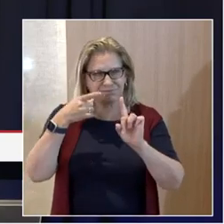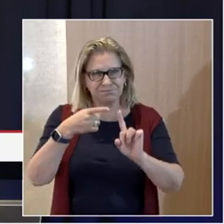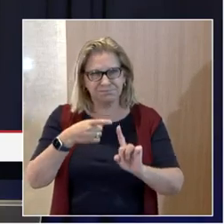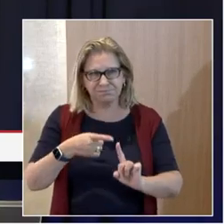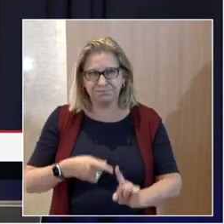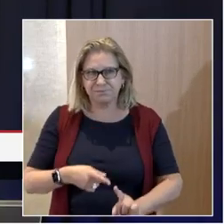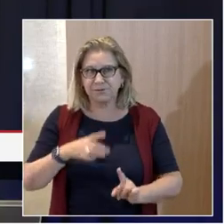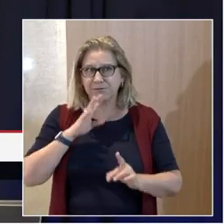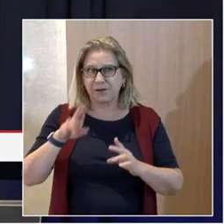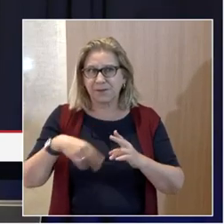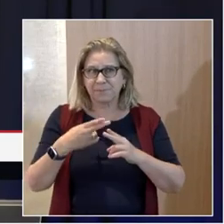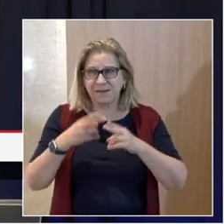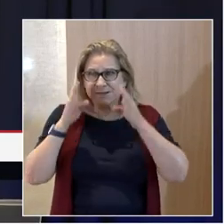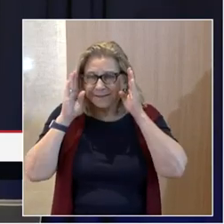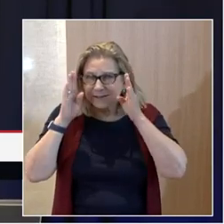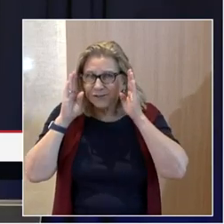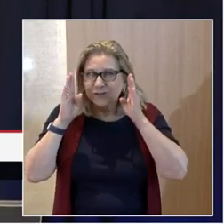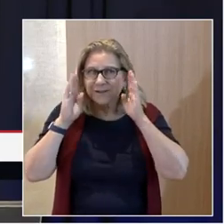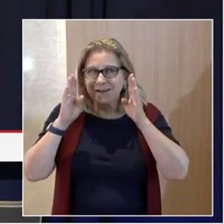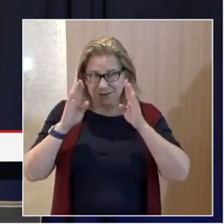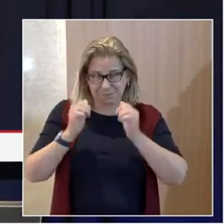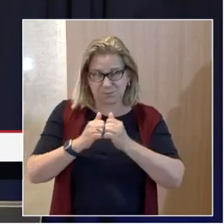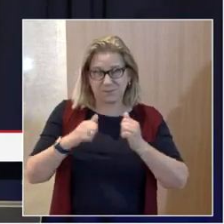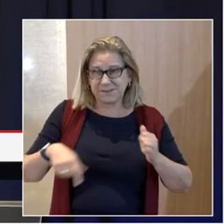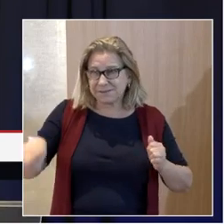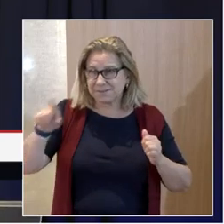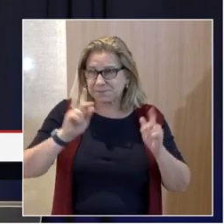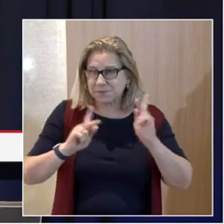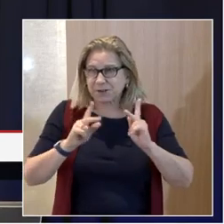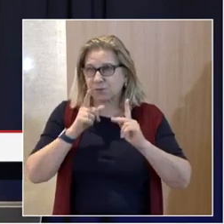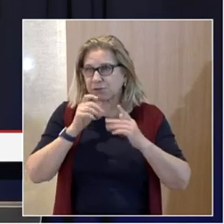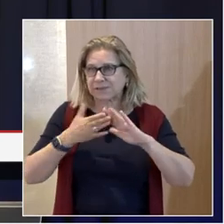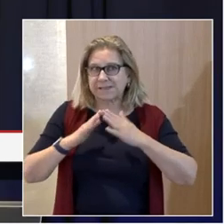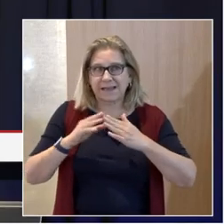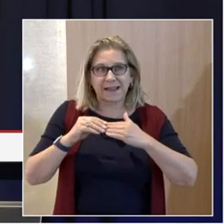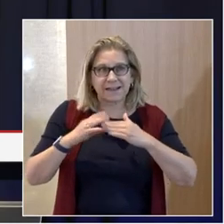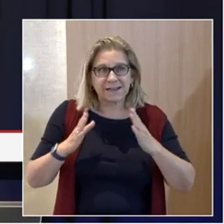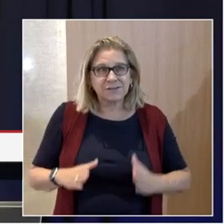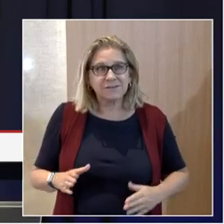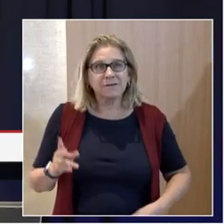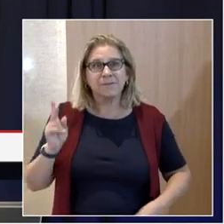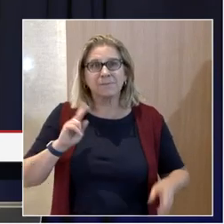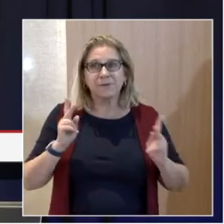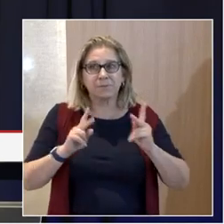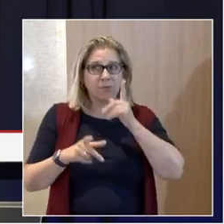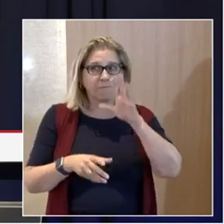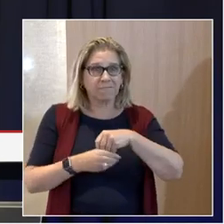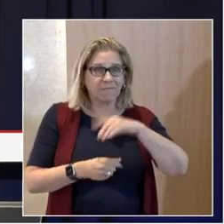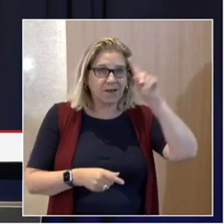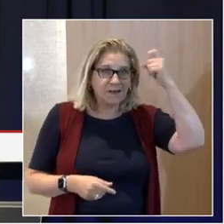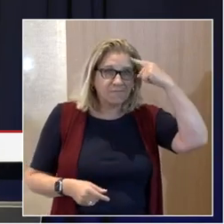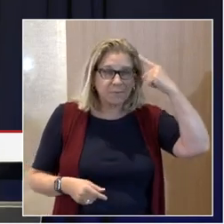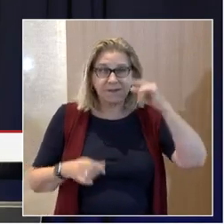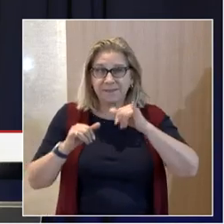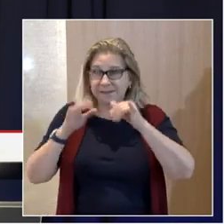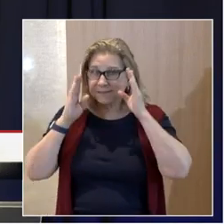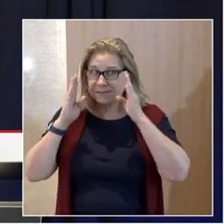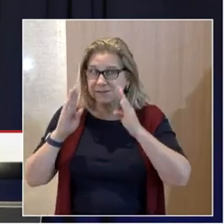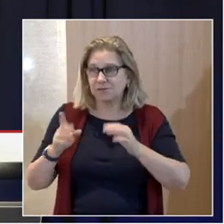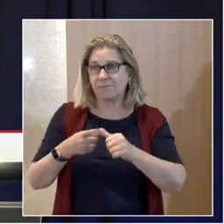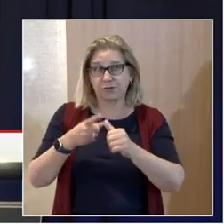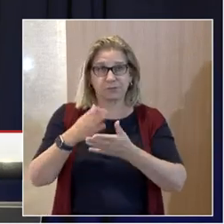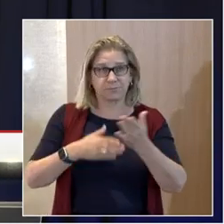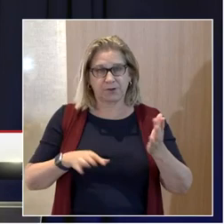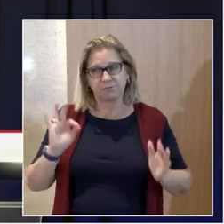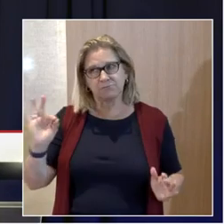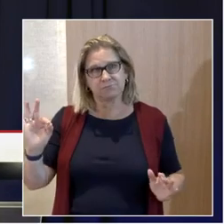attention of our city leadership and of our government. And having the attention is part one. Turning that attention into action is